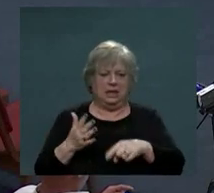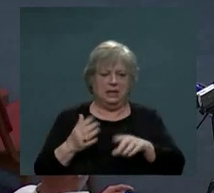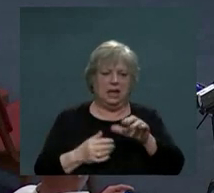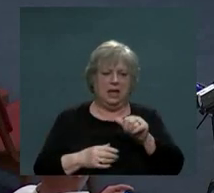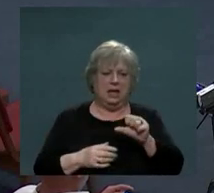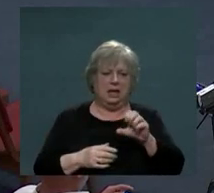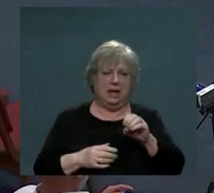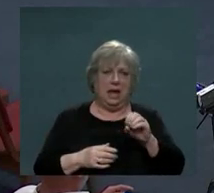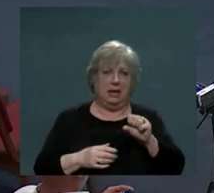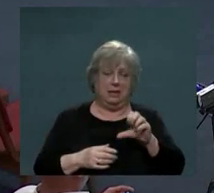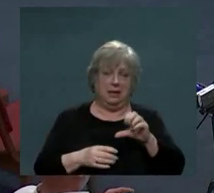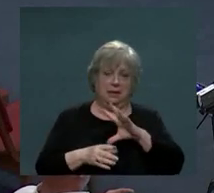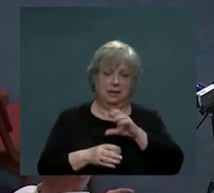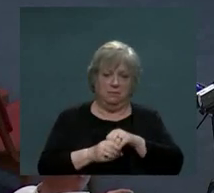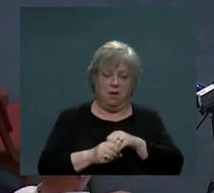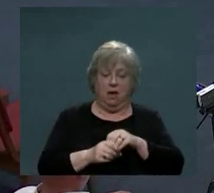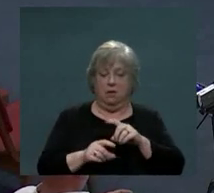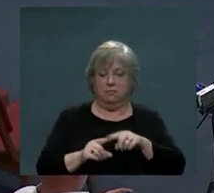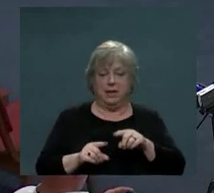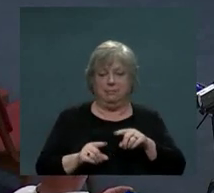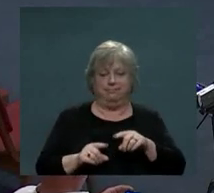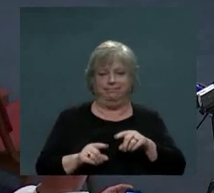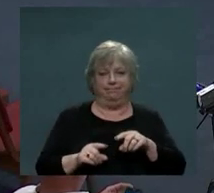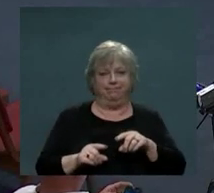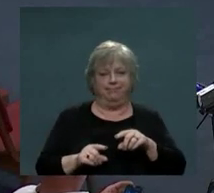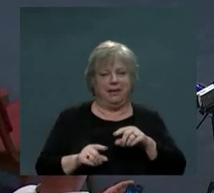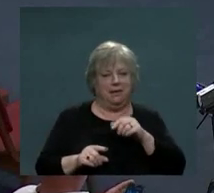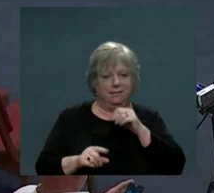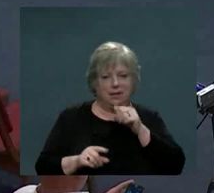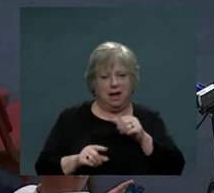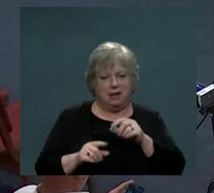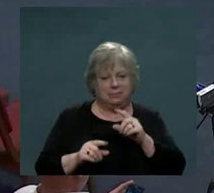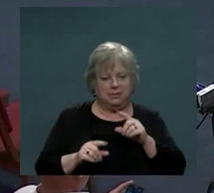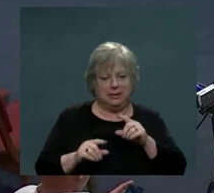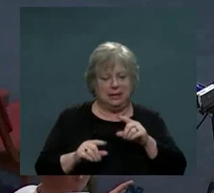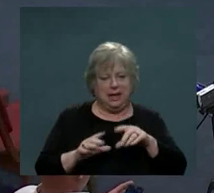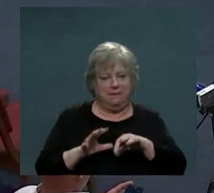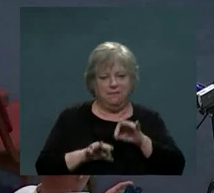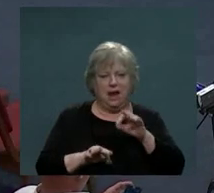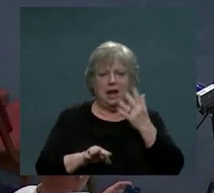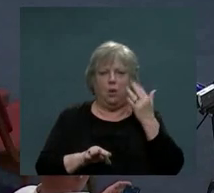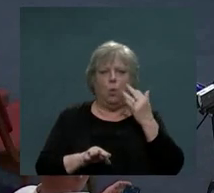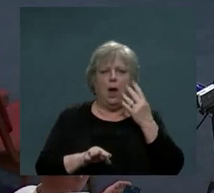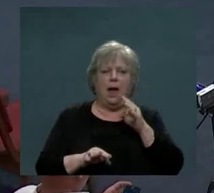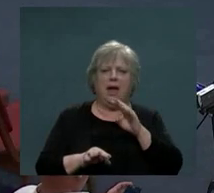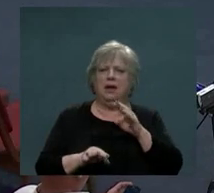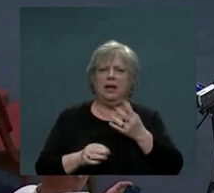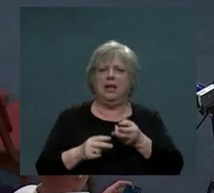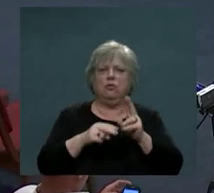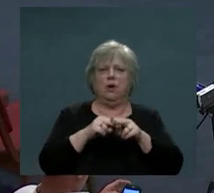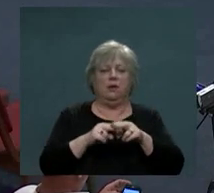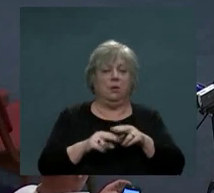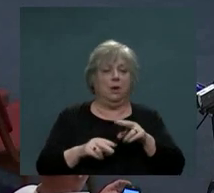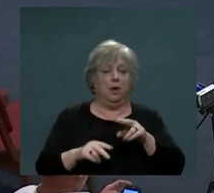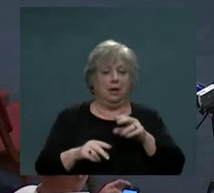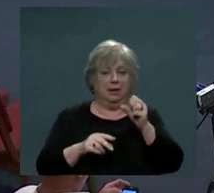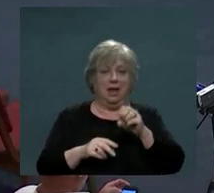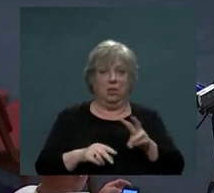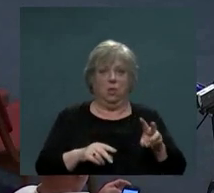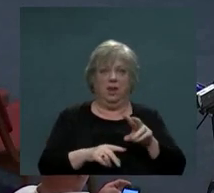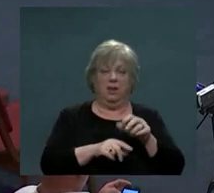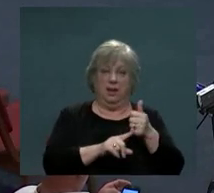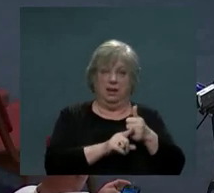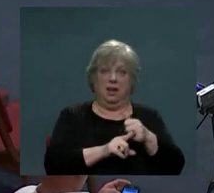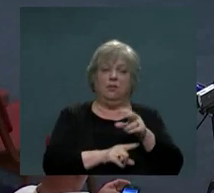involved. And I have yet to get to the bottom of why there's such an increase. It was a 22% increase in Southwest Little